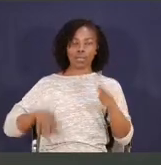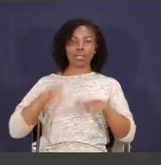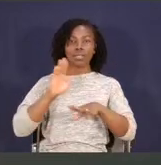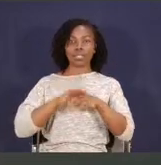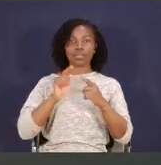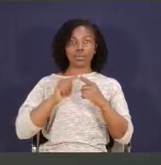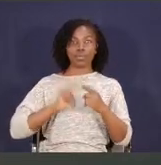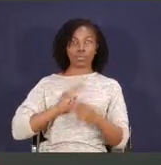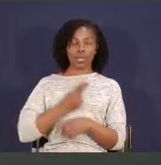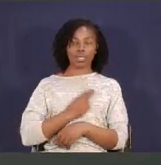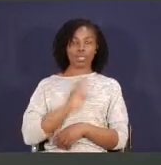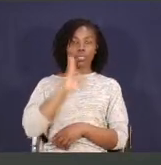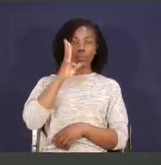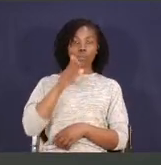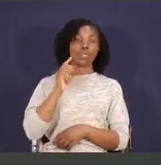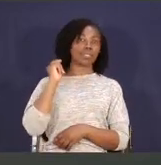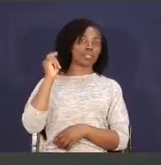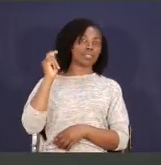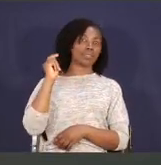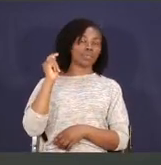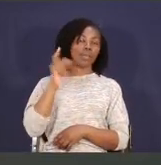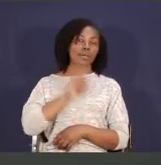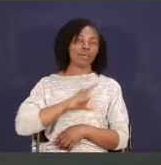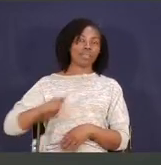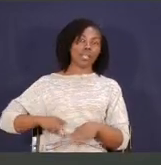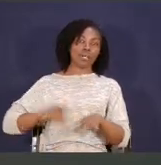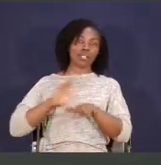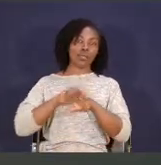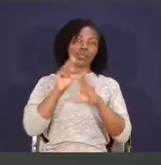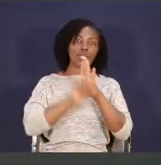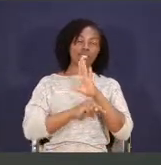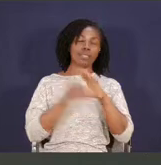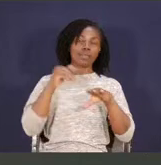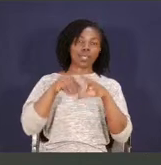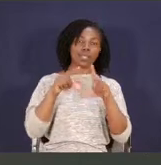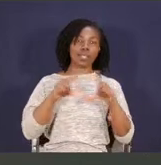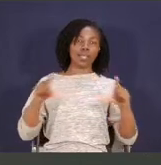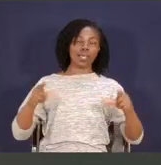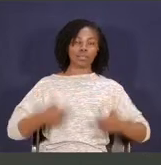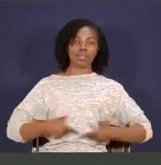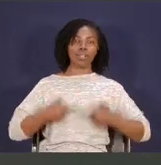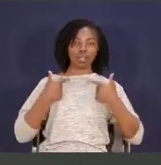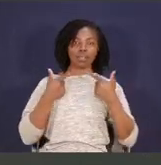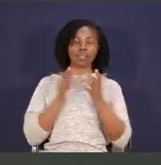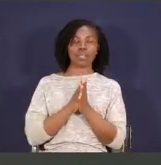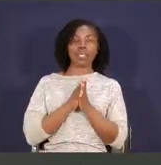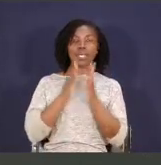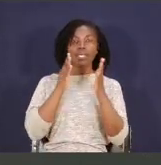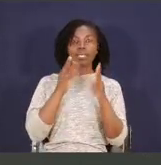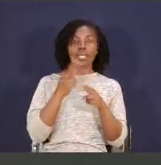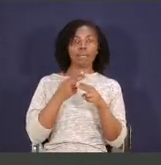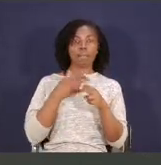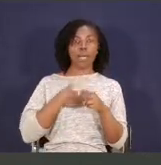will testify of the goodness of the Lord in the land of the living. I have been your host for today,